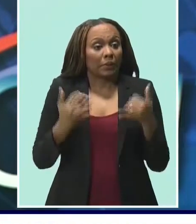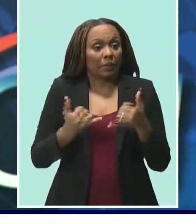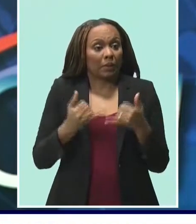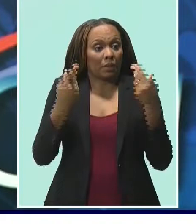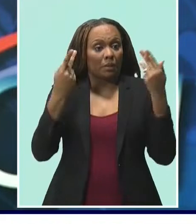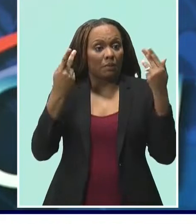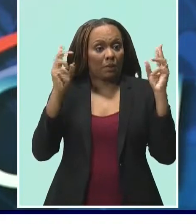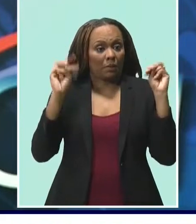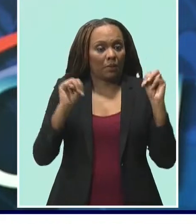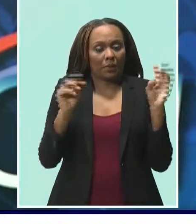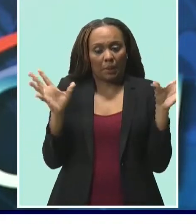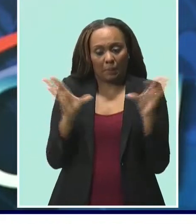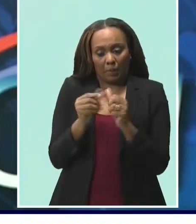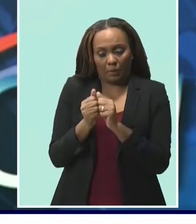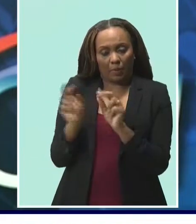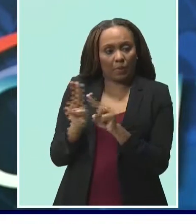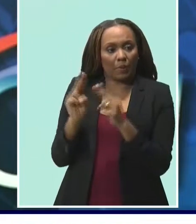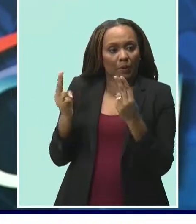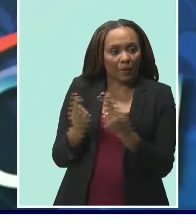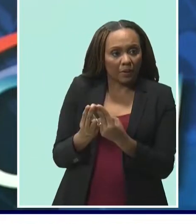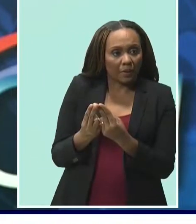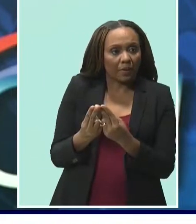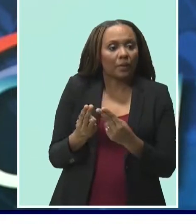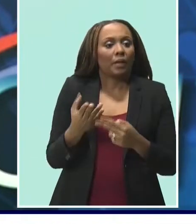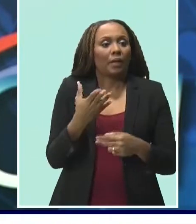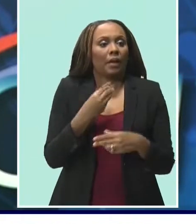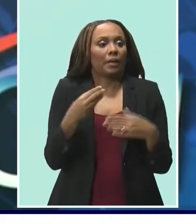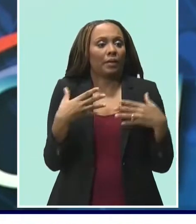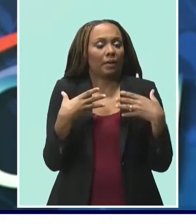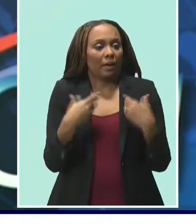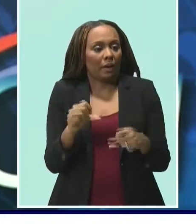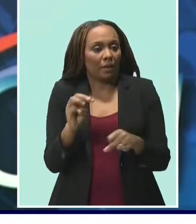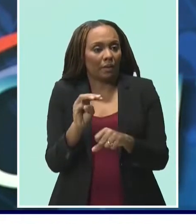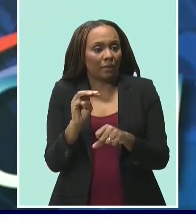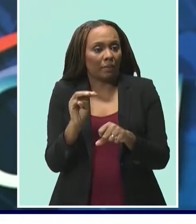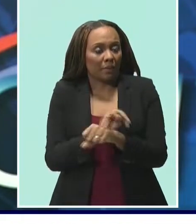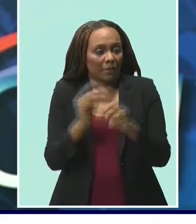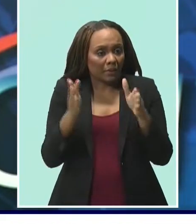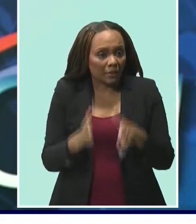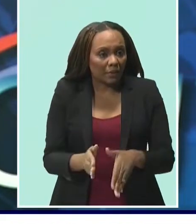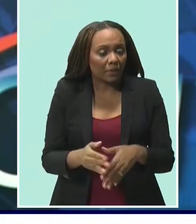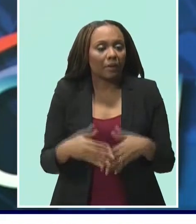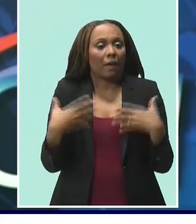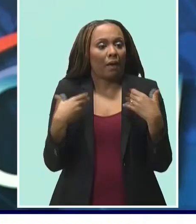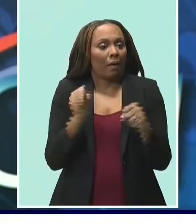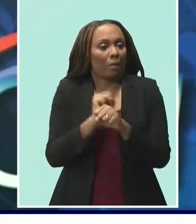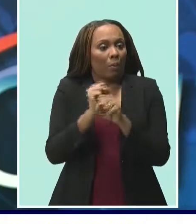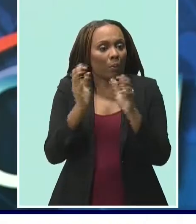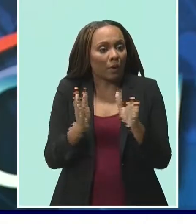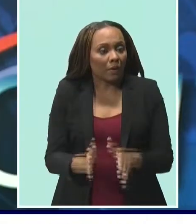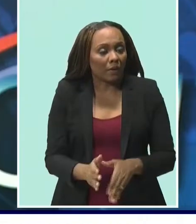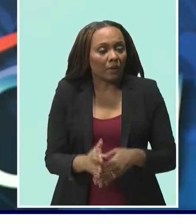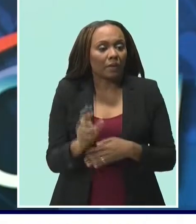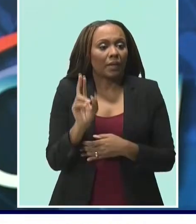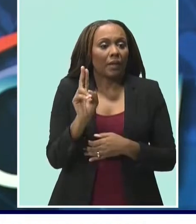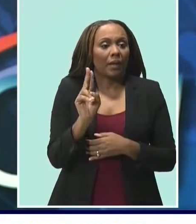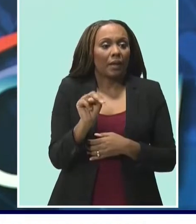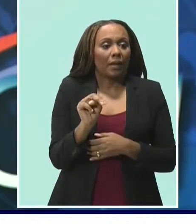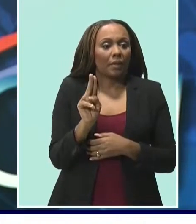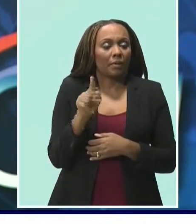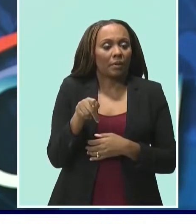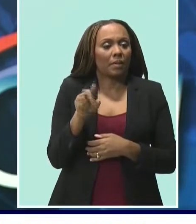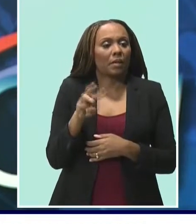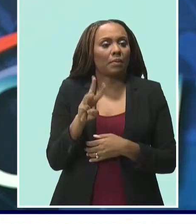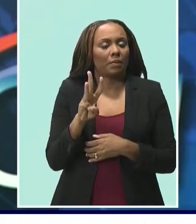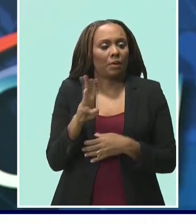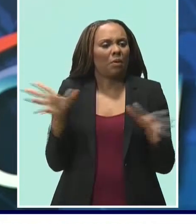Motley, Health Minister Lieutenant Colonel Jeffrey Bostic, health workers and representatives of the National Union of Public Workers at the Lloyd